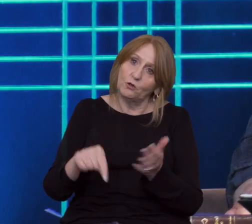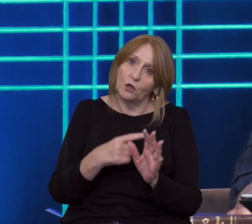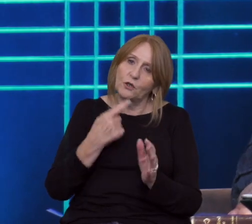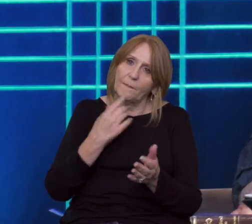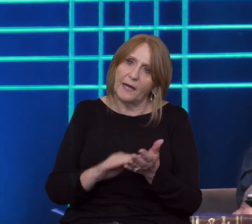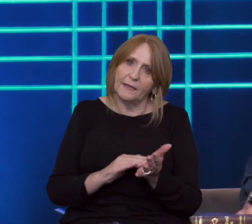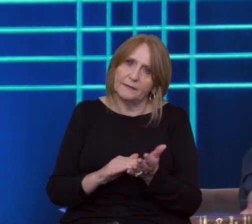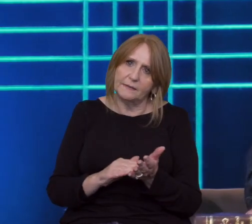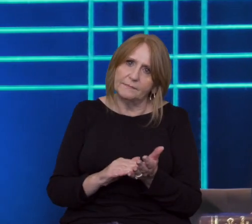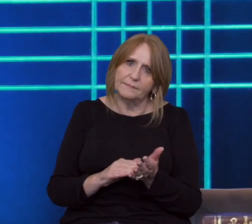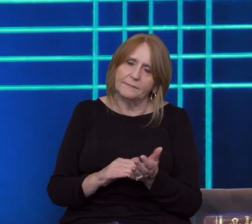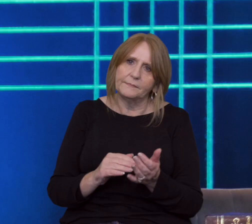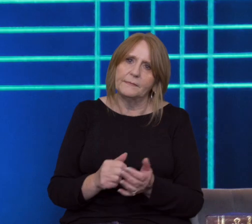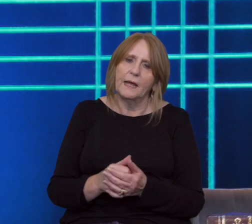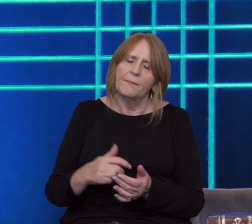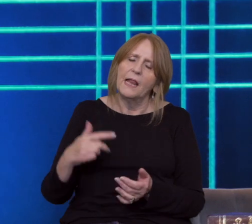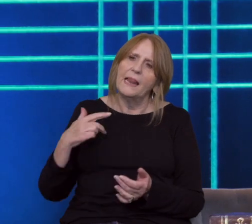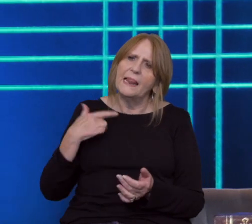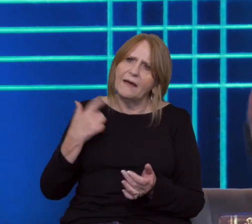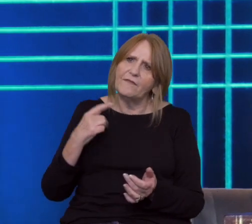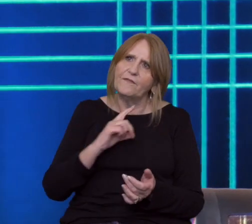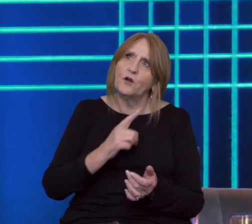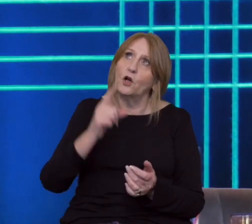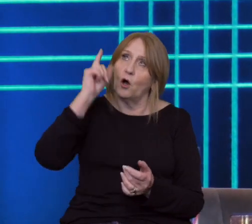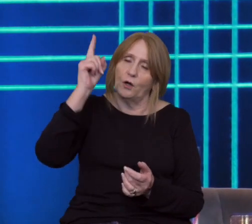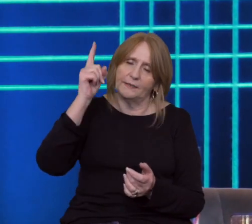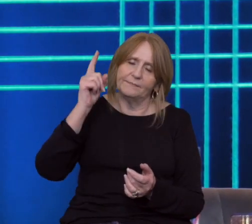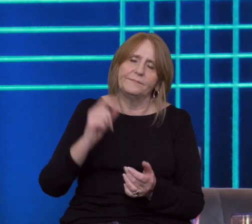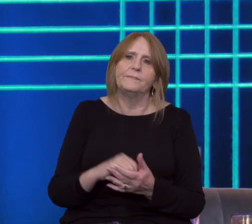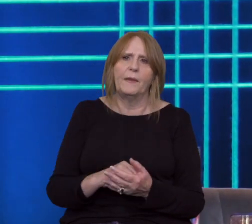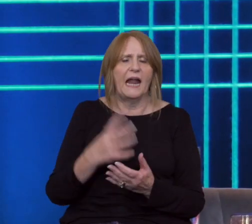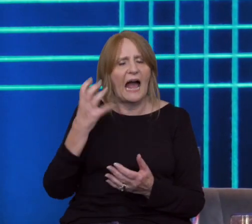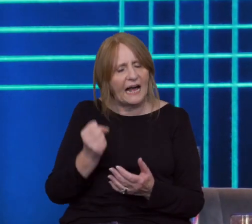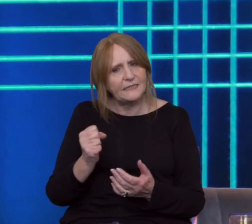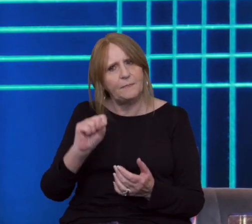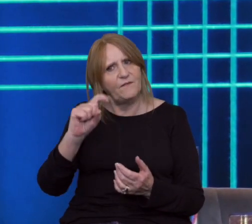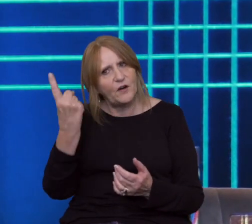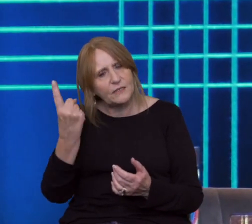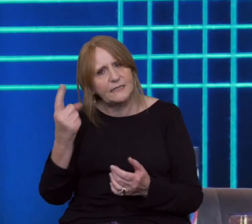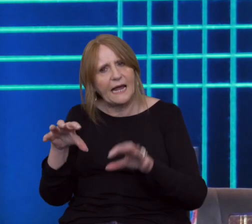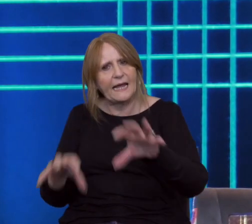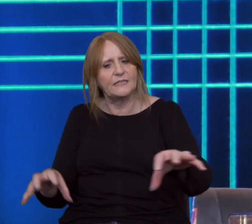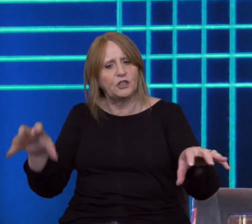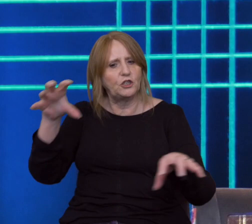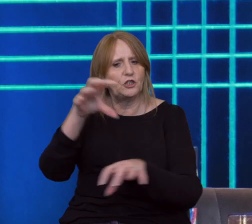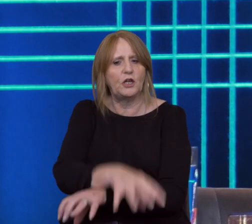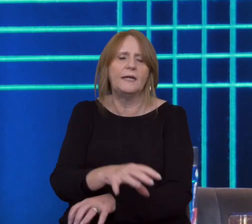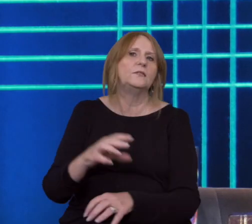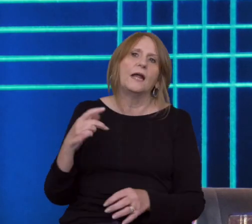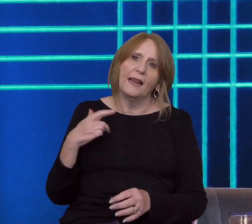way, but live for it anyway. Live for God anyway. But there has to be an exchanged life. And then